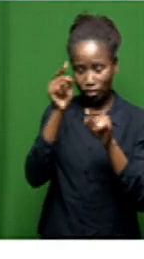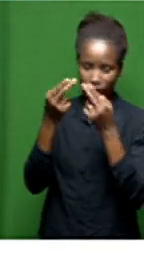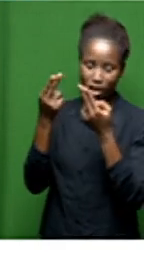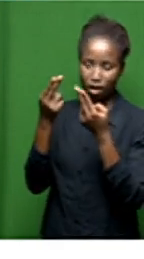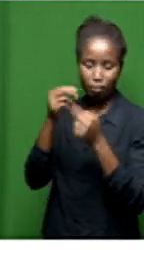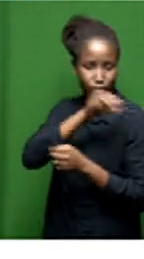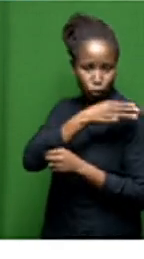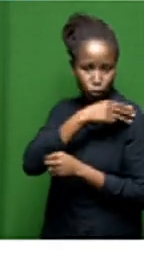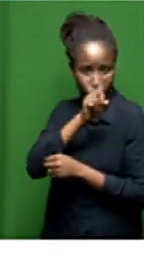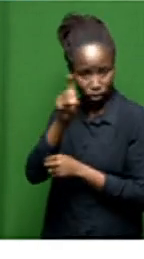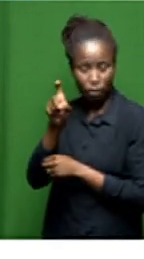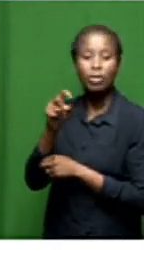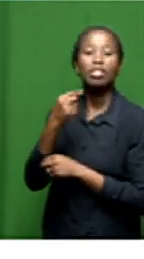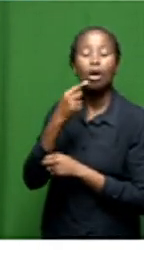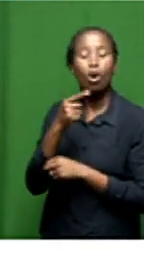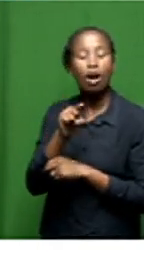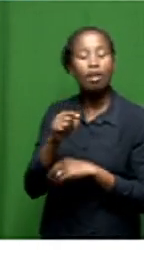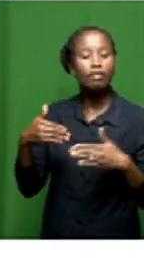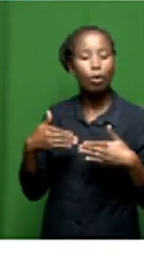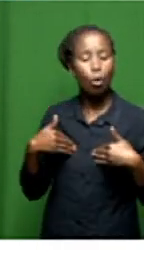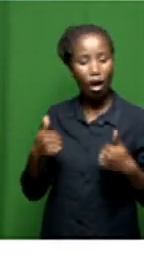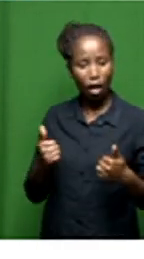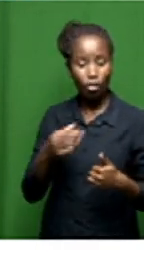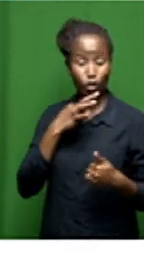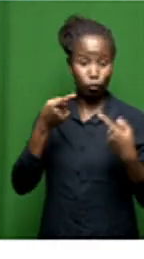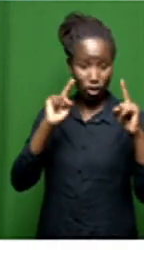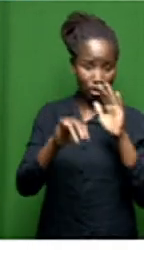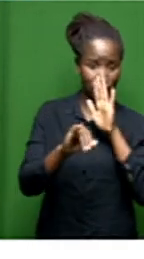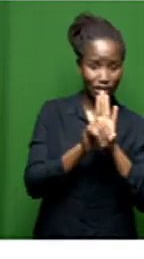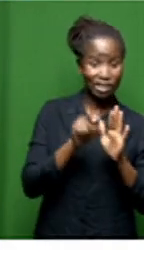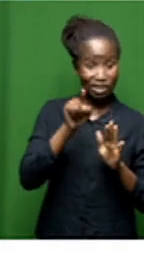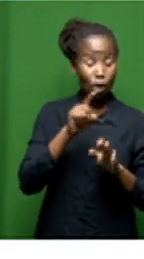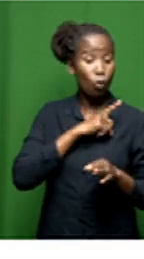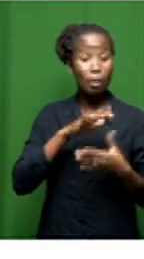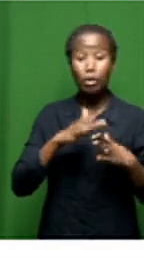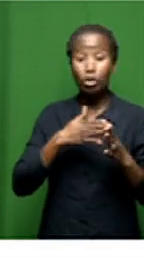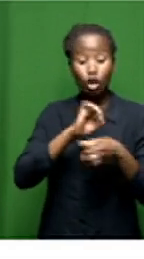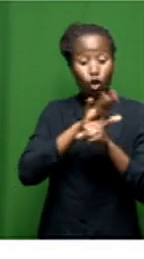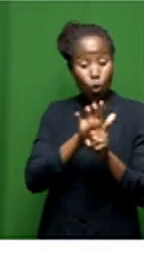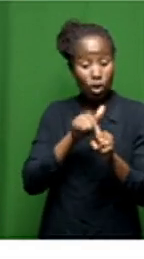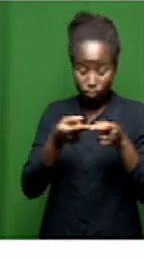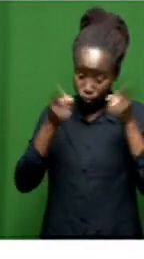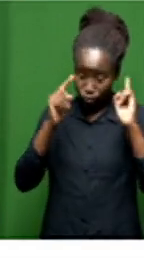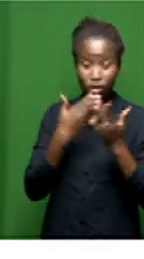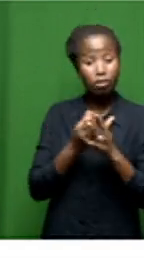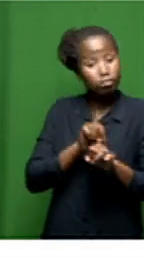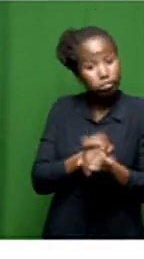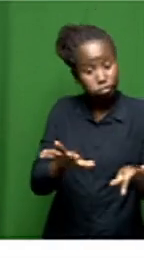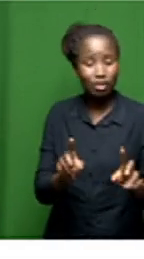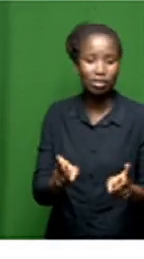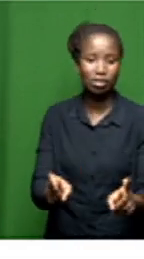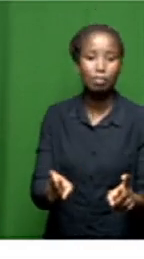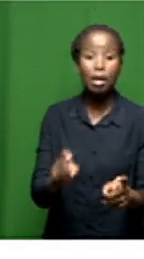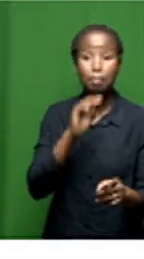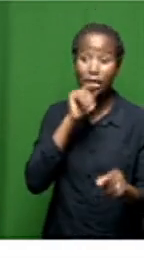started with the occupational health risk, and being a notifiable and such a highly transmissible disease, it helps them to make such decisions